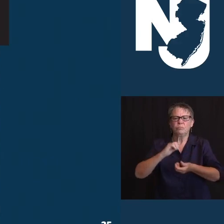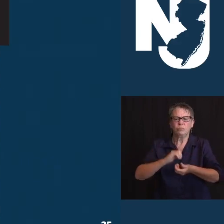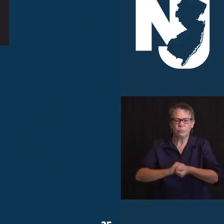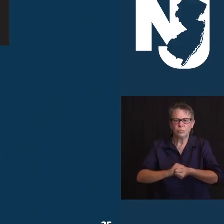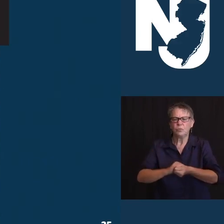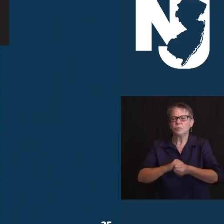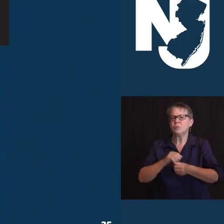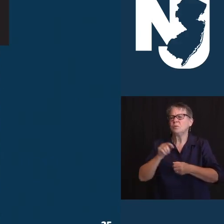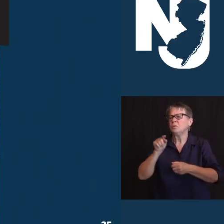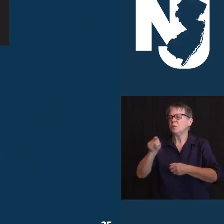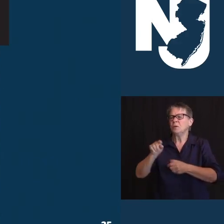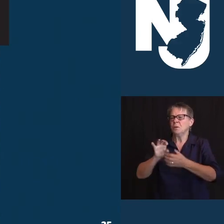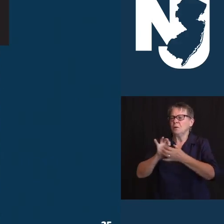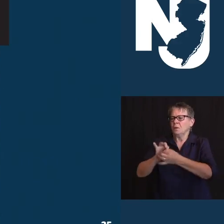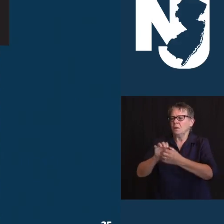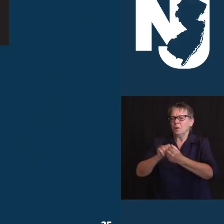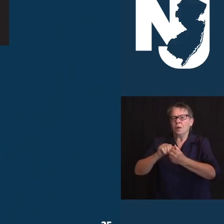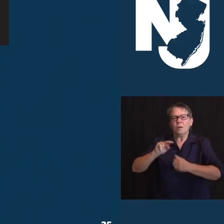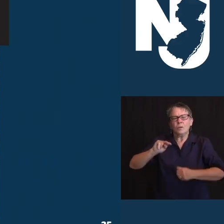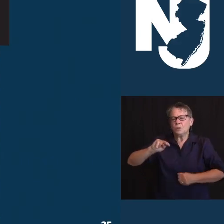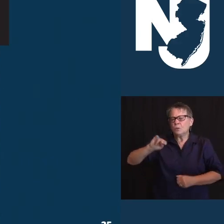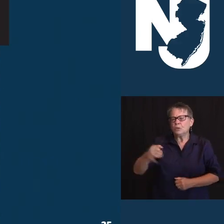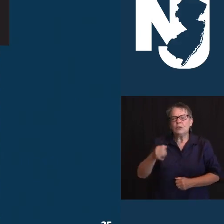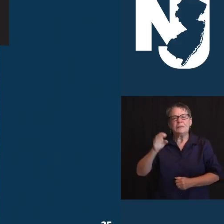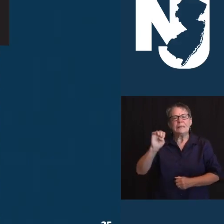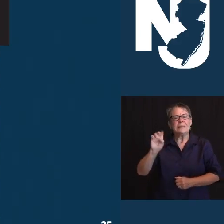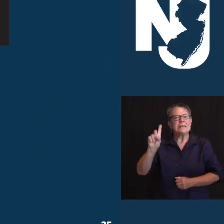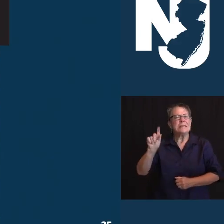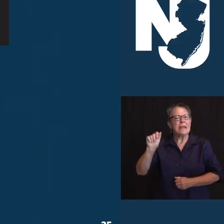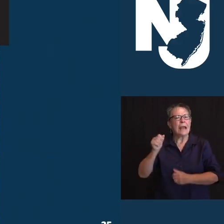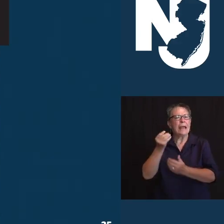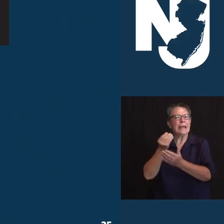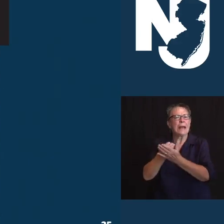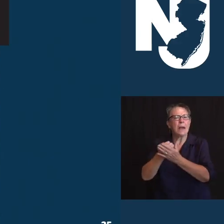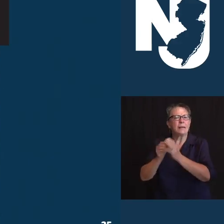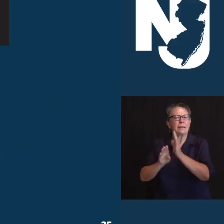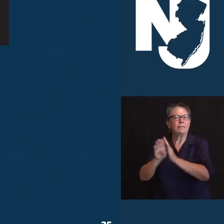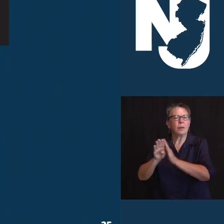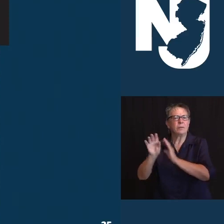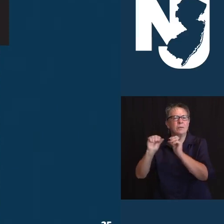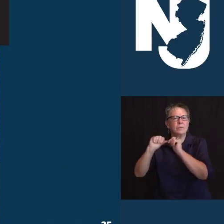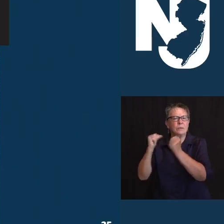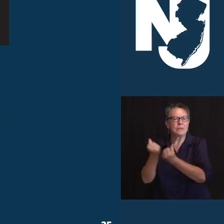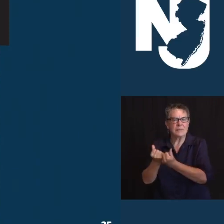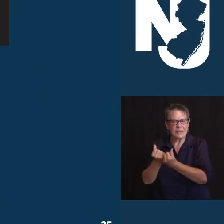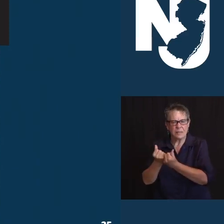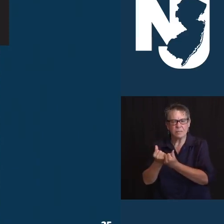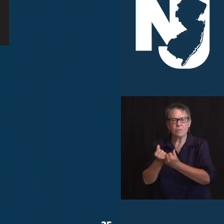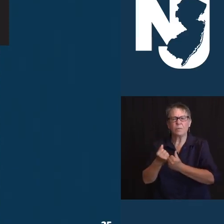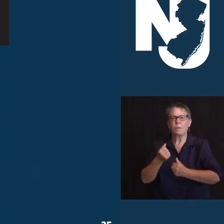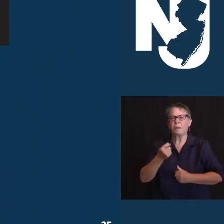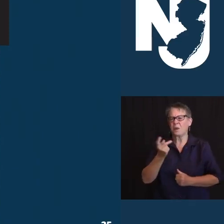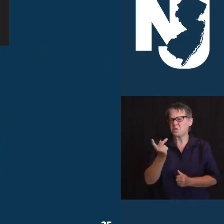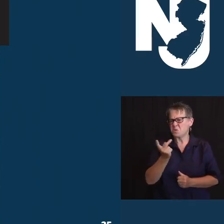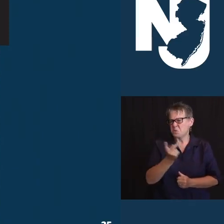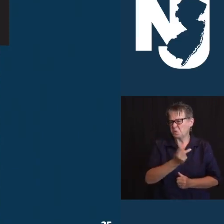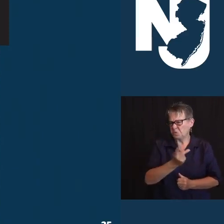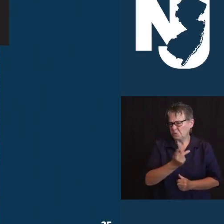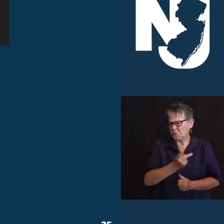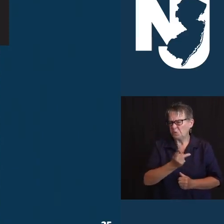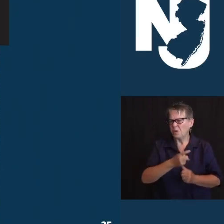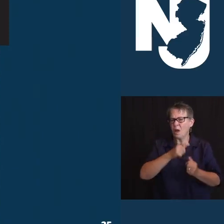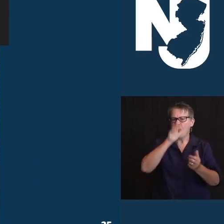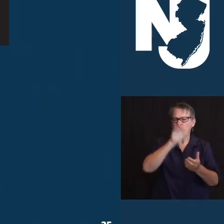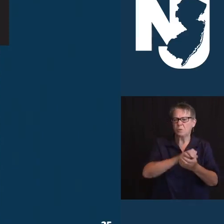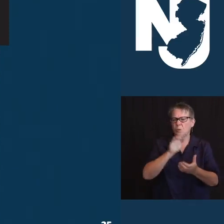leadership of Mary Claire on the left and David on the right, the Garbers, Princeton Legal Search Group has spent 21 years helping global